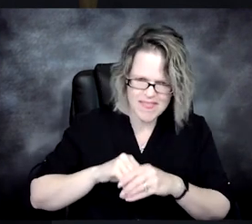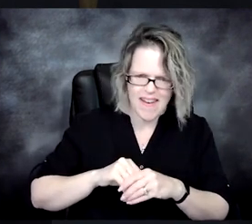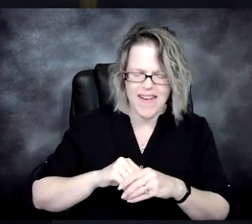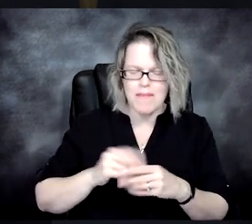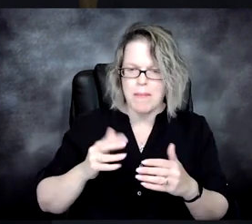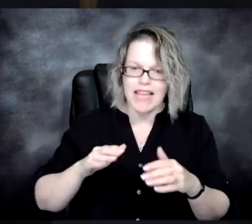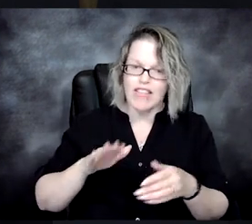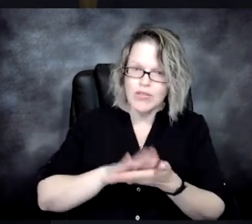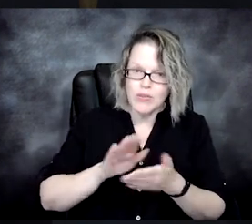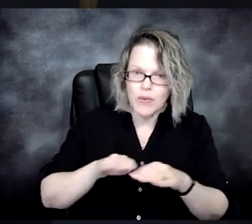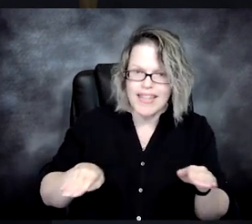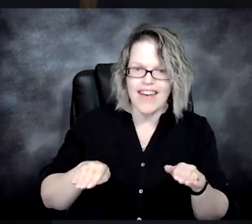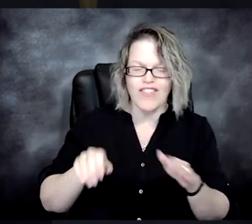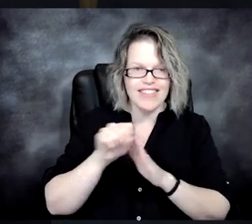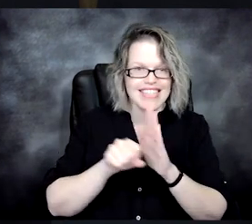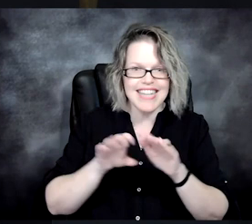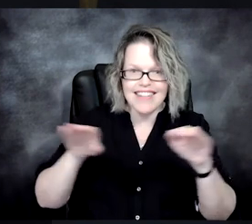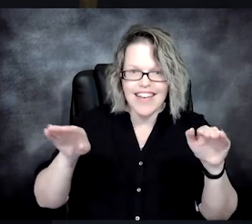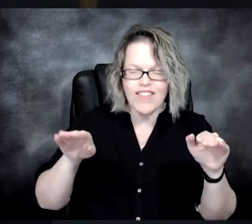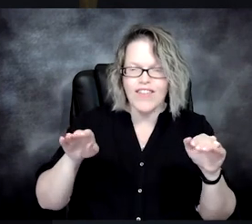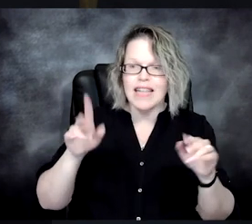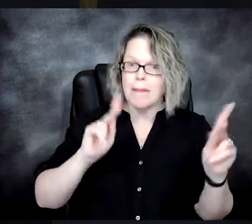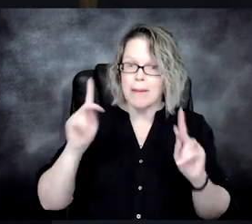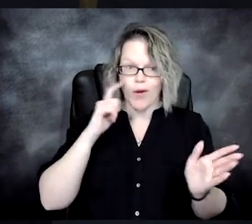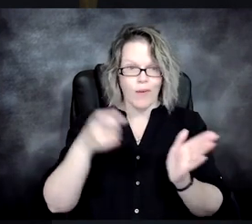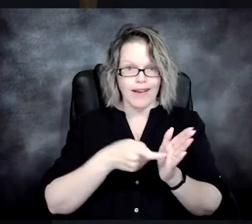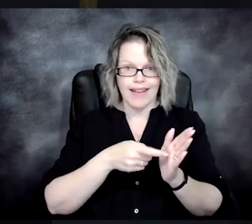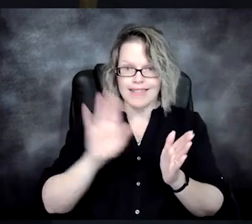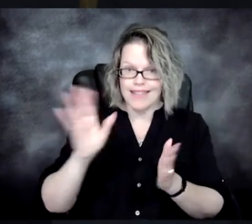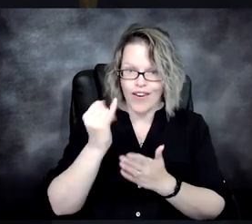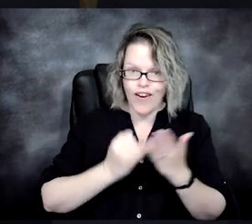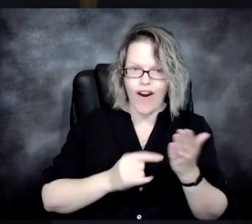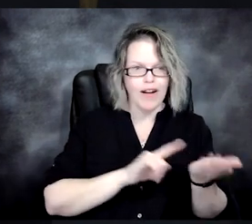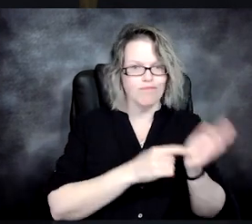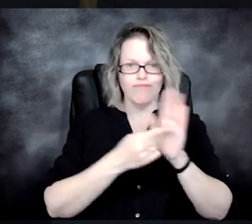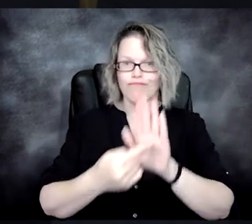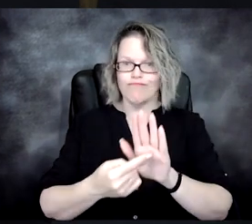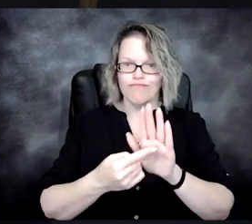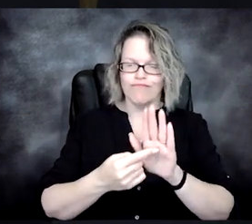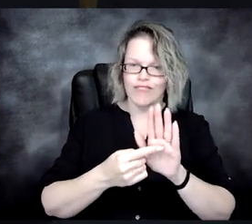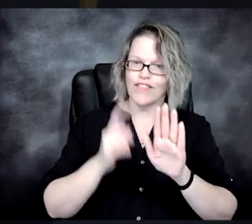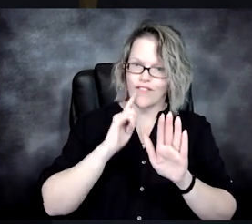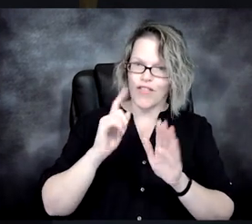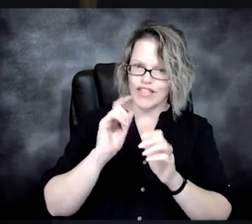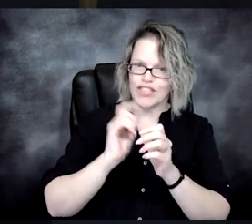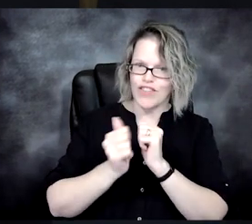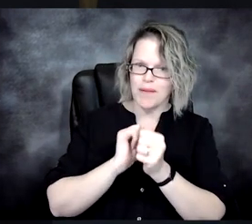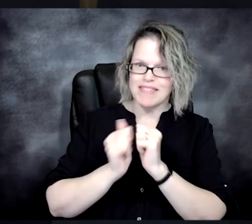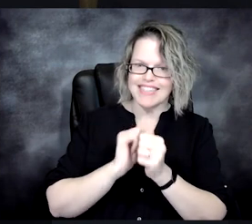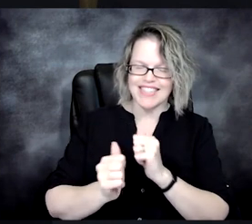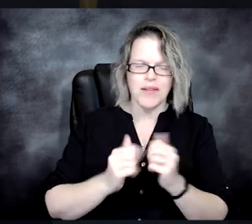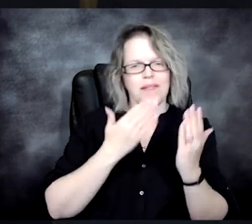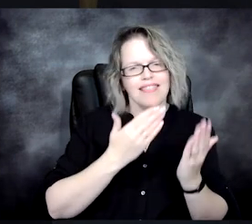educational service district level. And ultimately, folks are recognizing this art and bringing it to the state art show for consideration. So we thank everybody